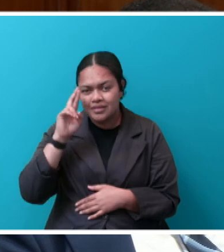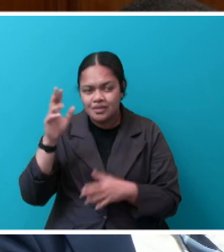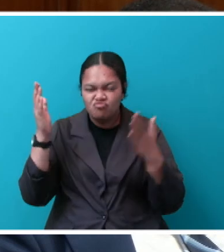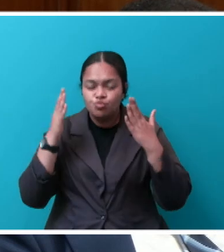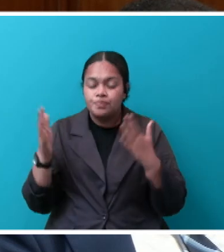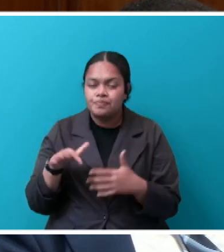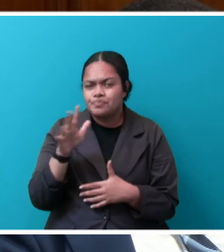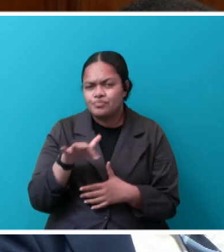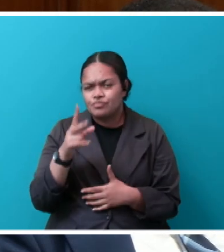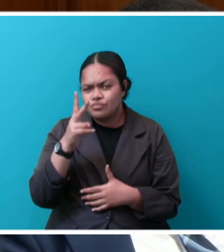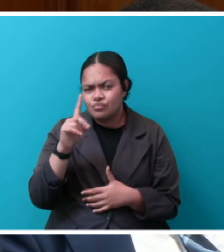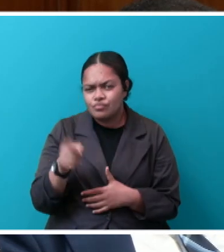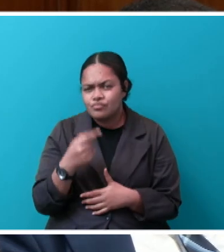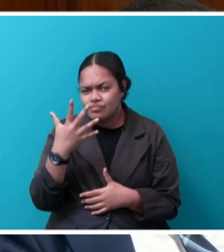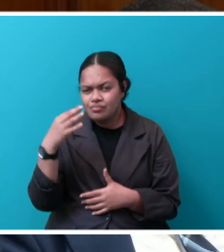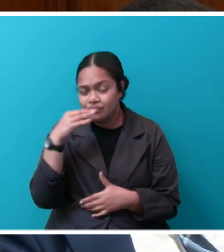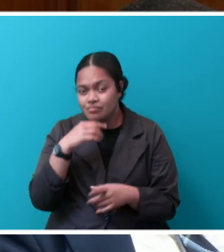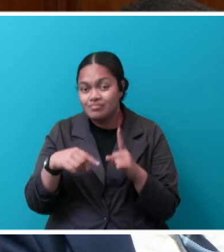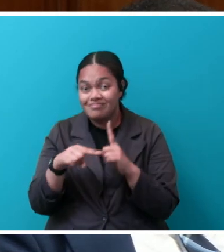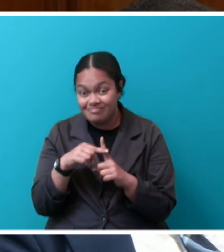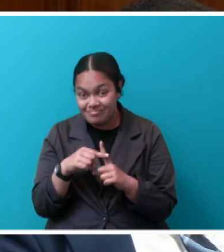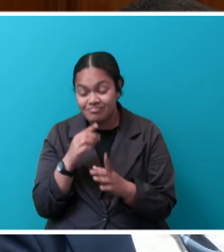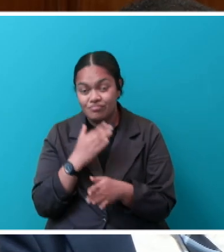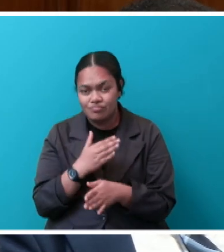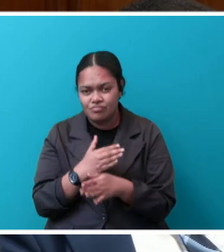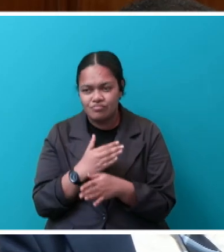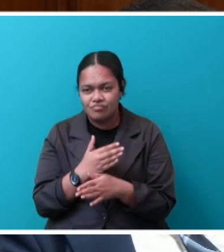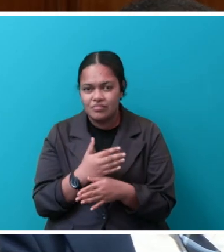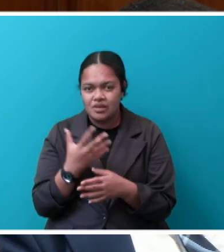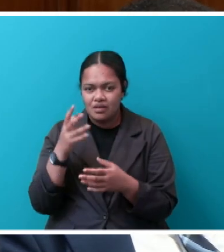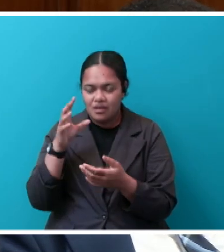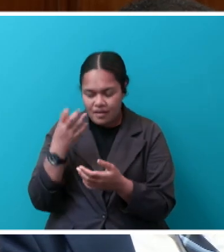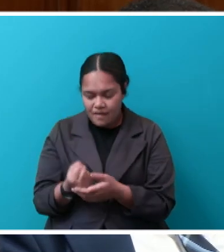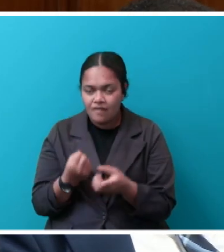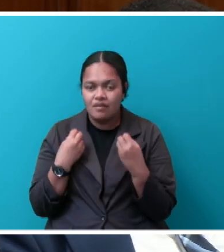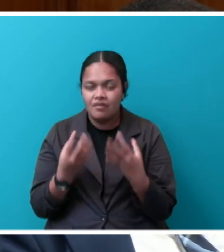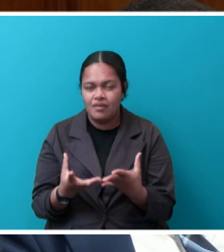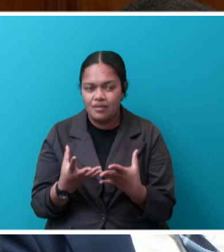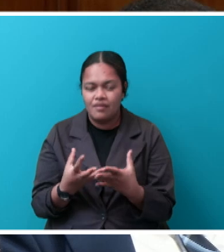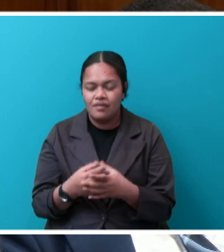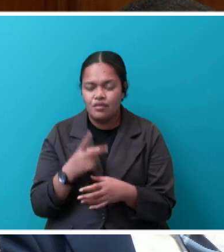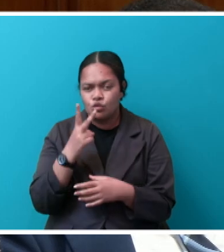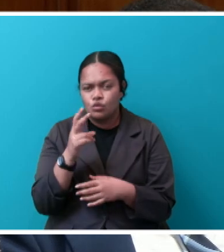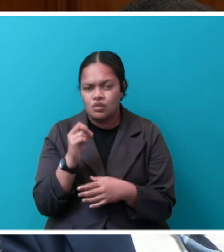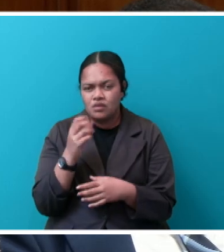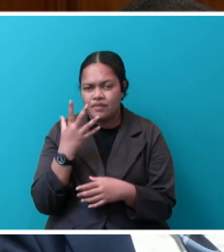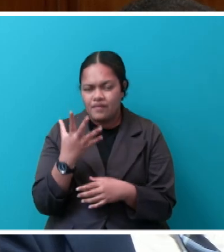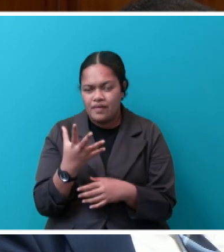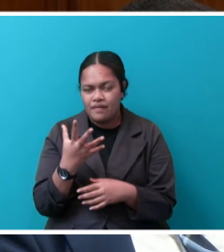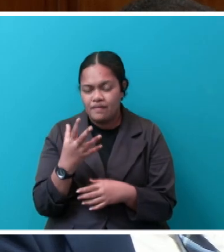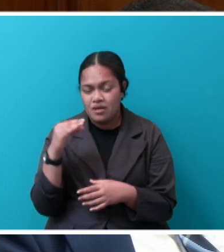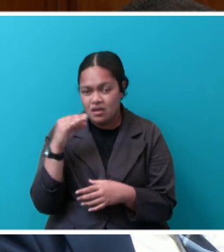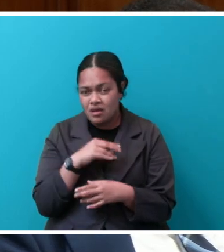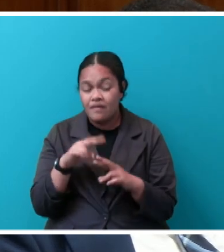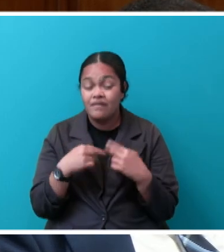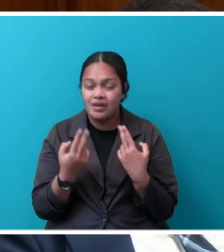approximately 2,500 plus jobs that have been secured so far means 2,500 plus